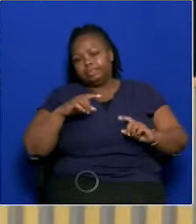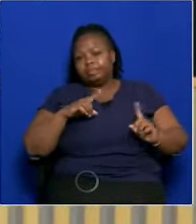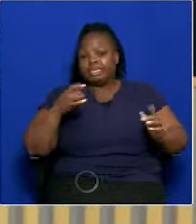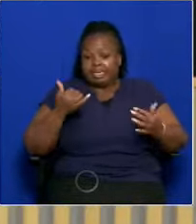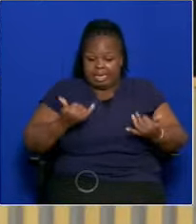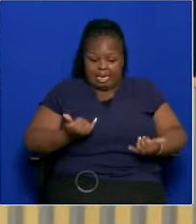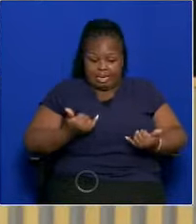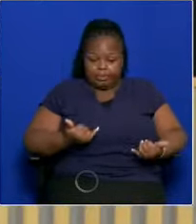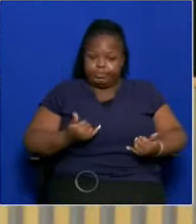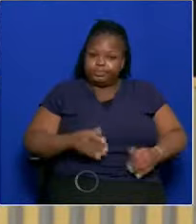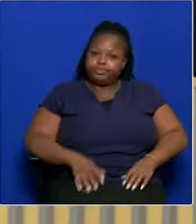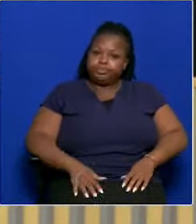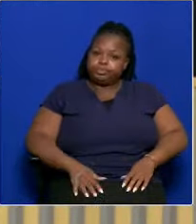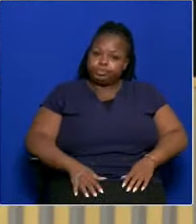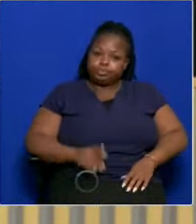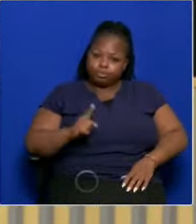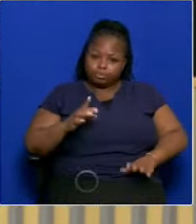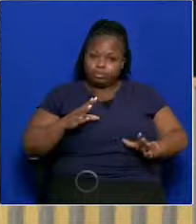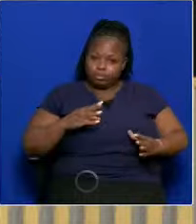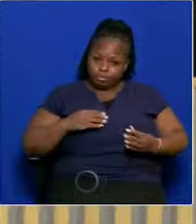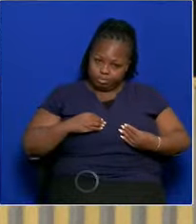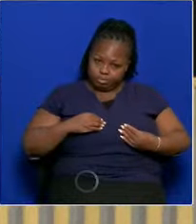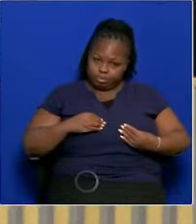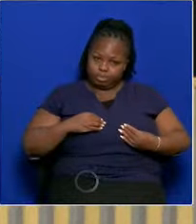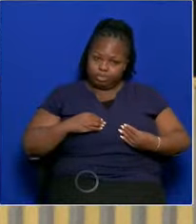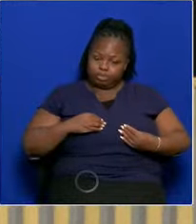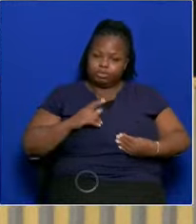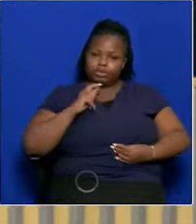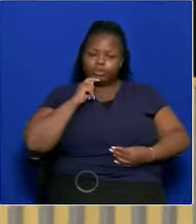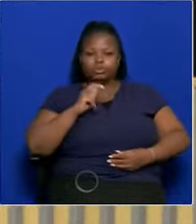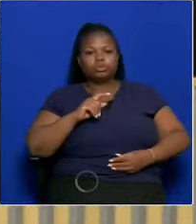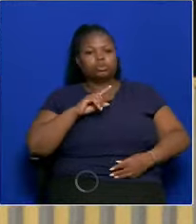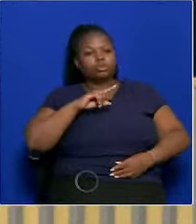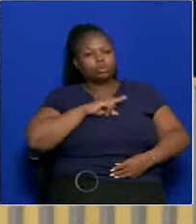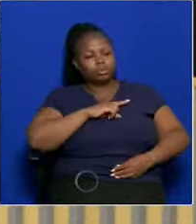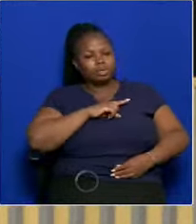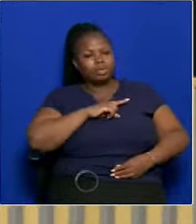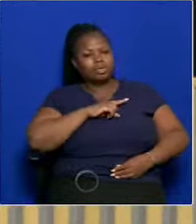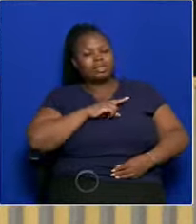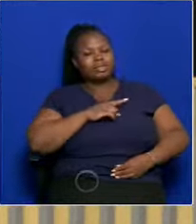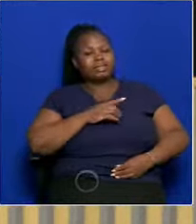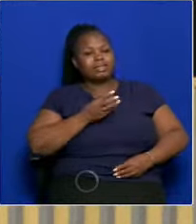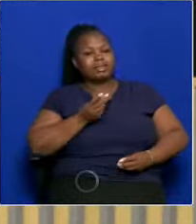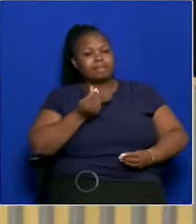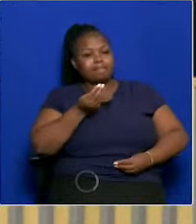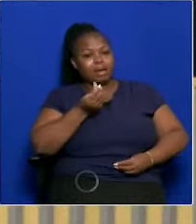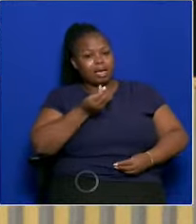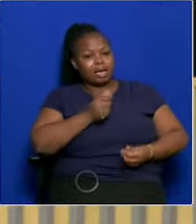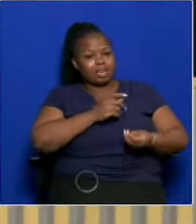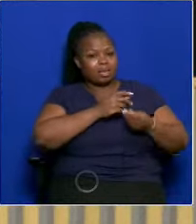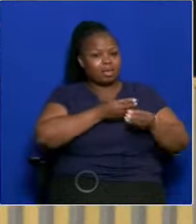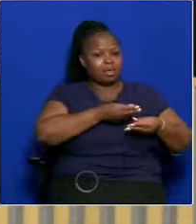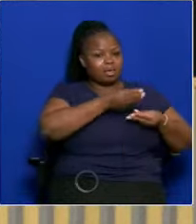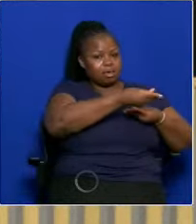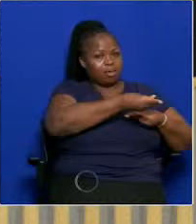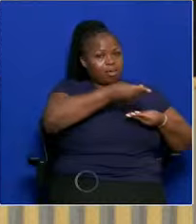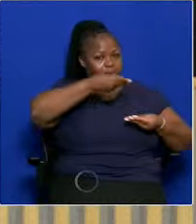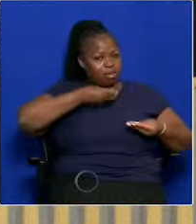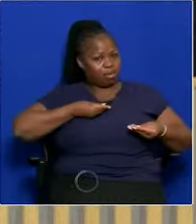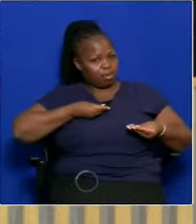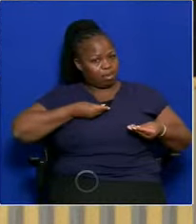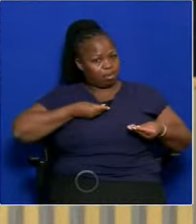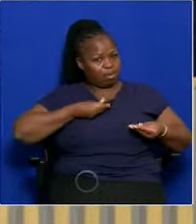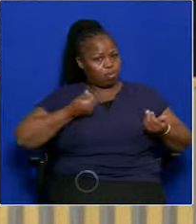accept that the fact that there's been a money exchange from him to you